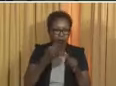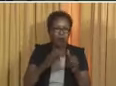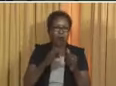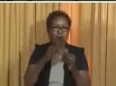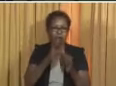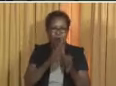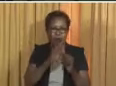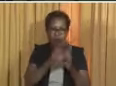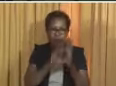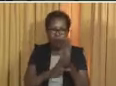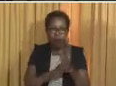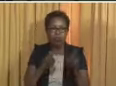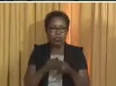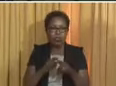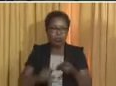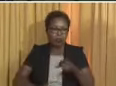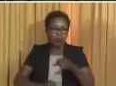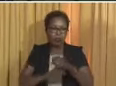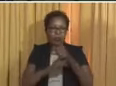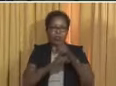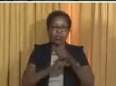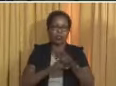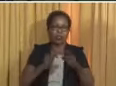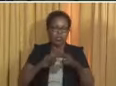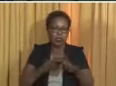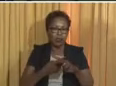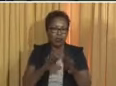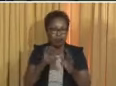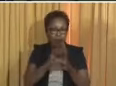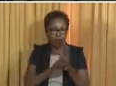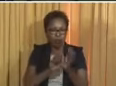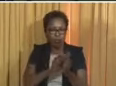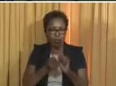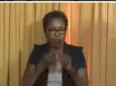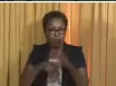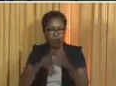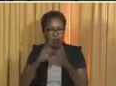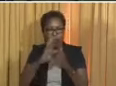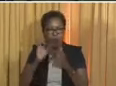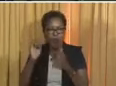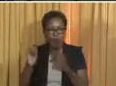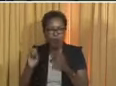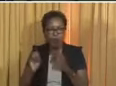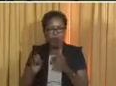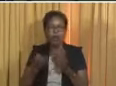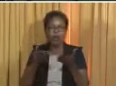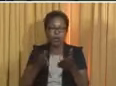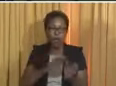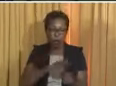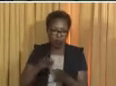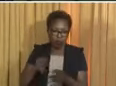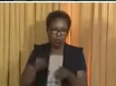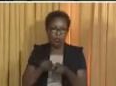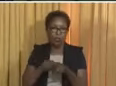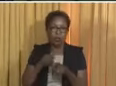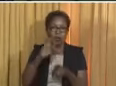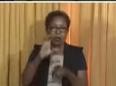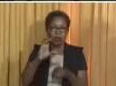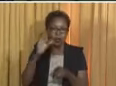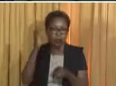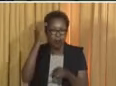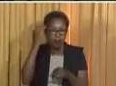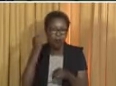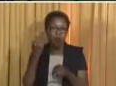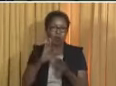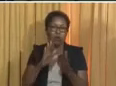authority and purporting to initiate constitutional changes through BBI? Similarly, at the Court of Appeal, Musinga, President